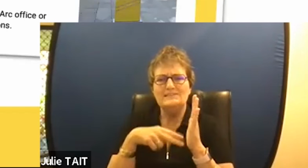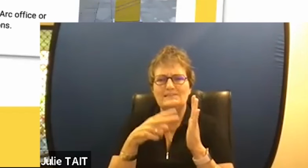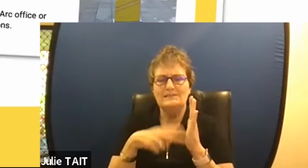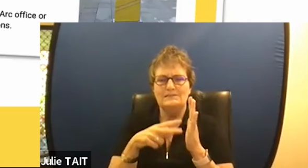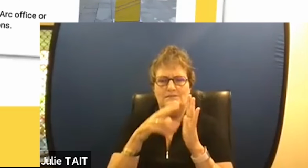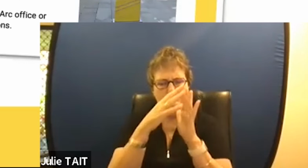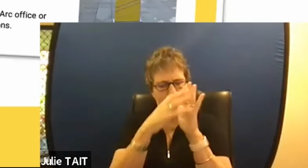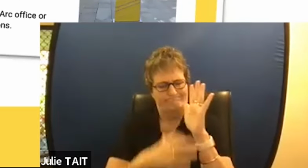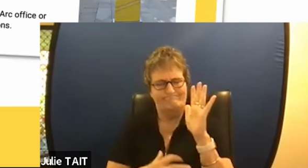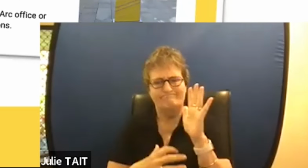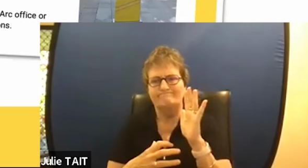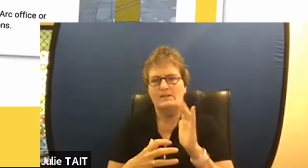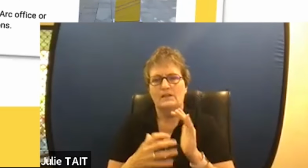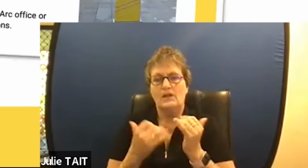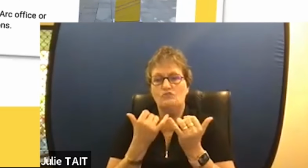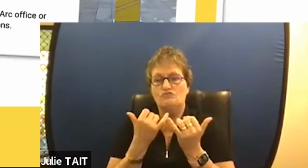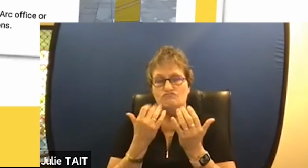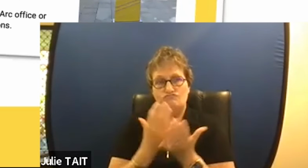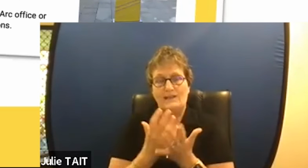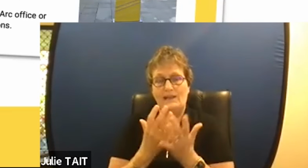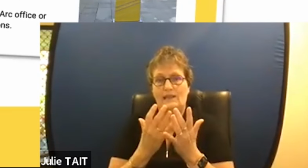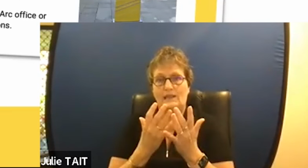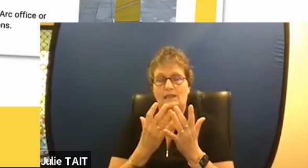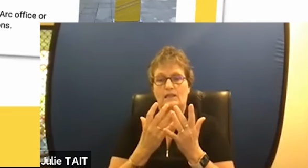document that is really just laying out the key